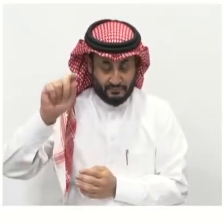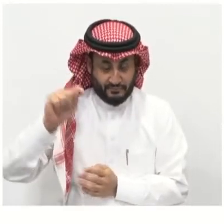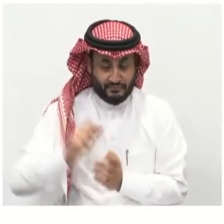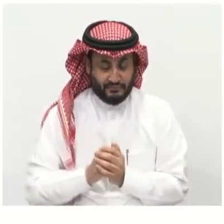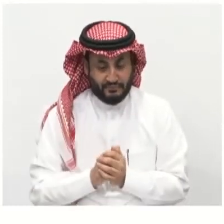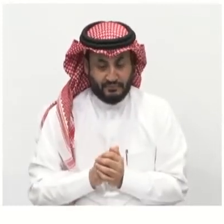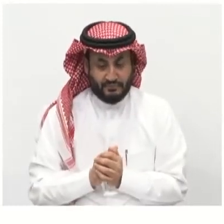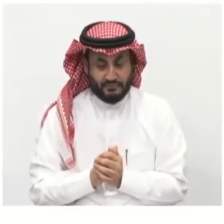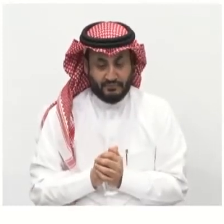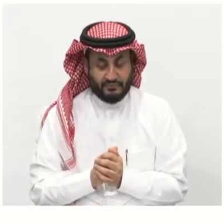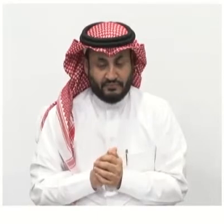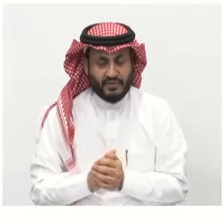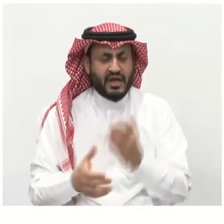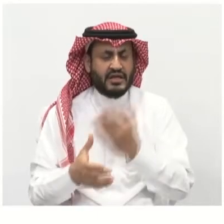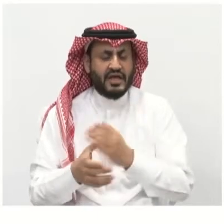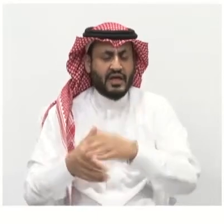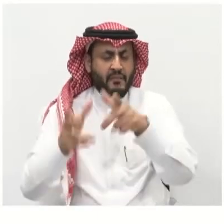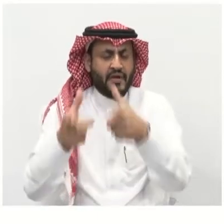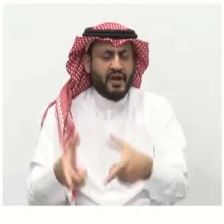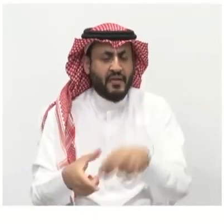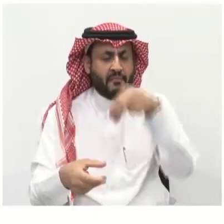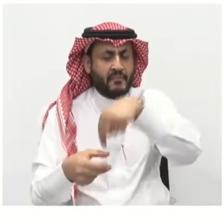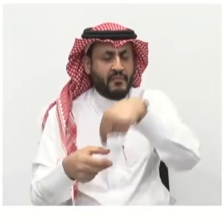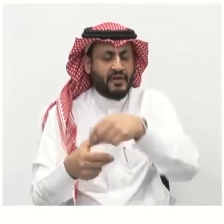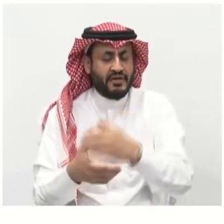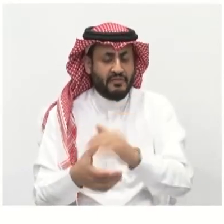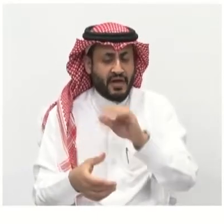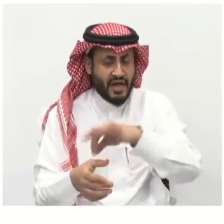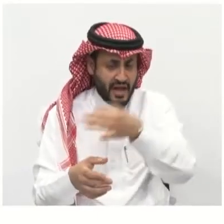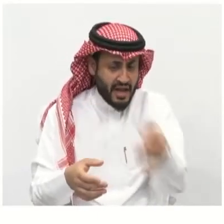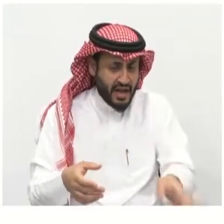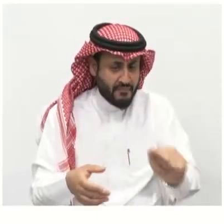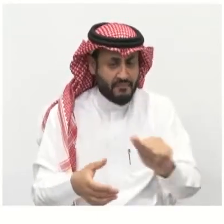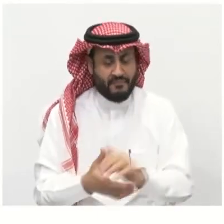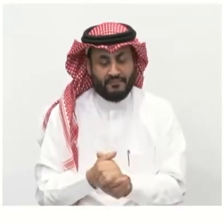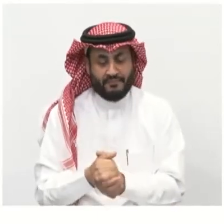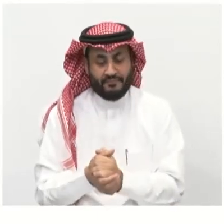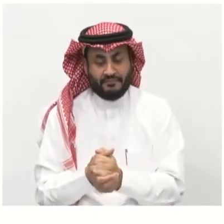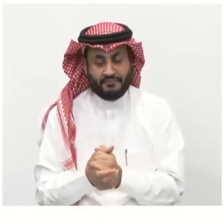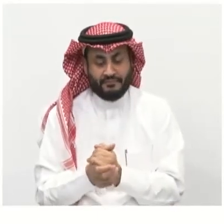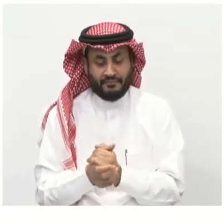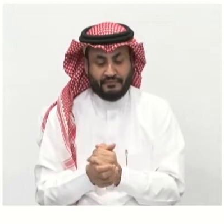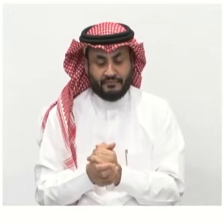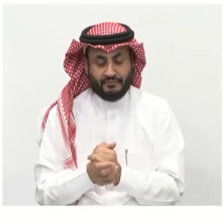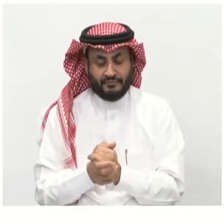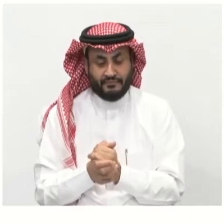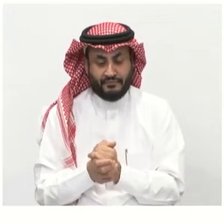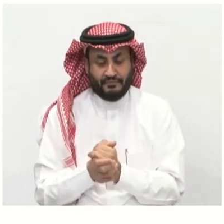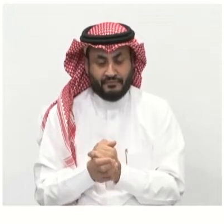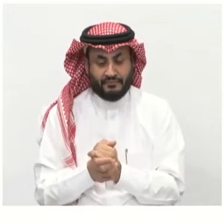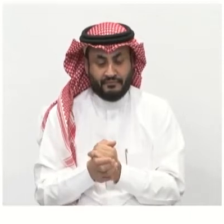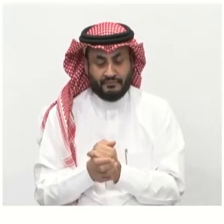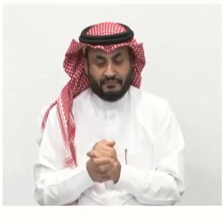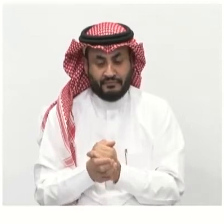Why are the paintbrushes in a cup? So they don't get lost.